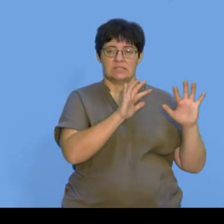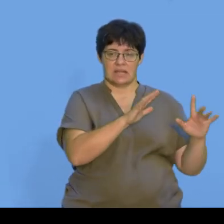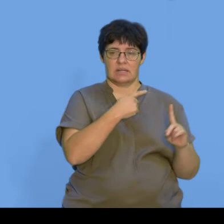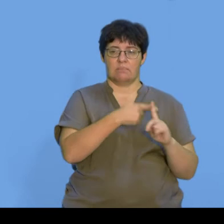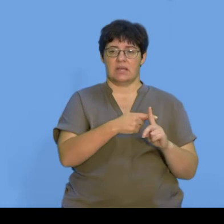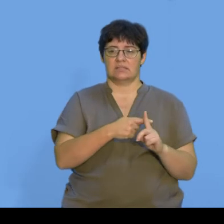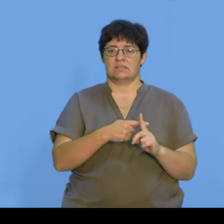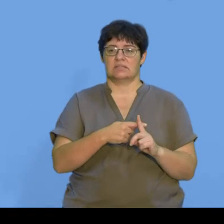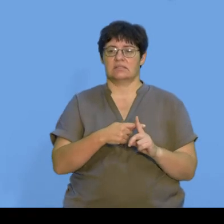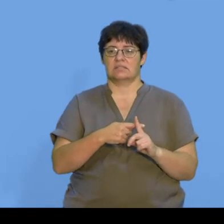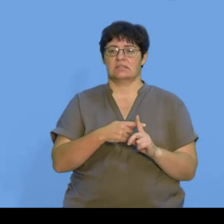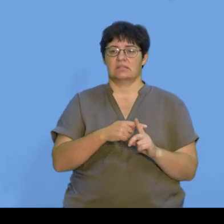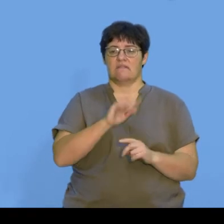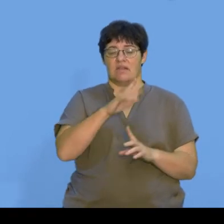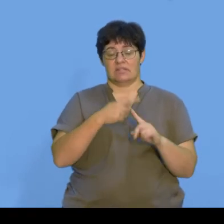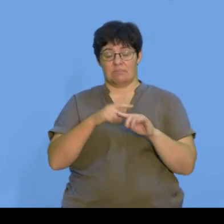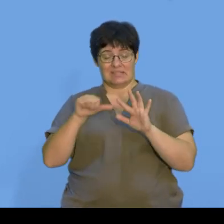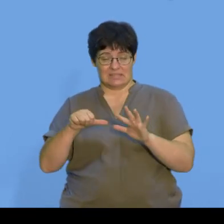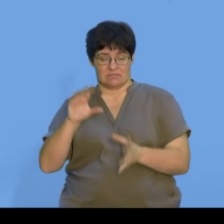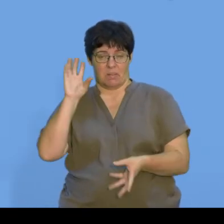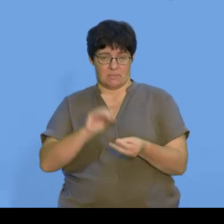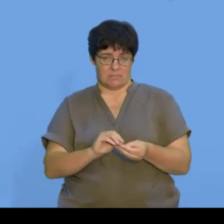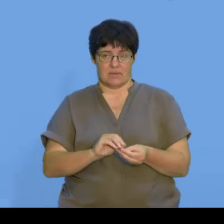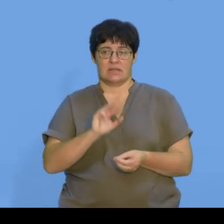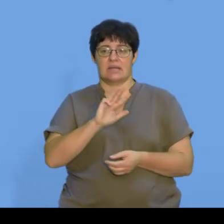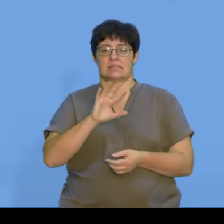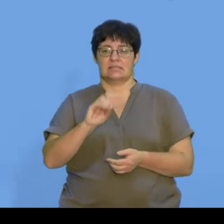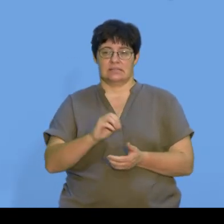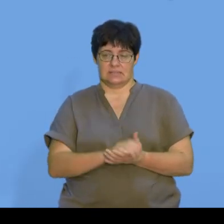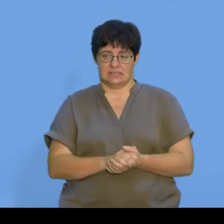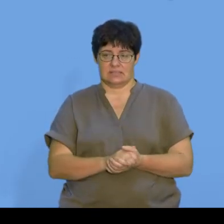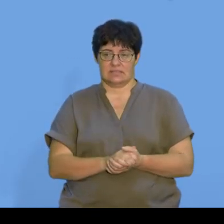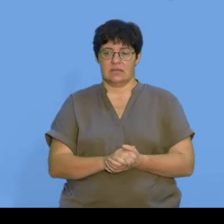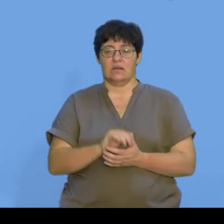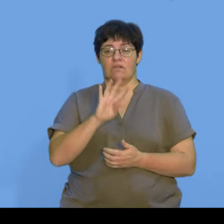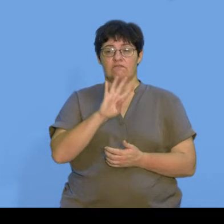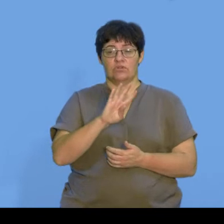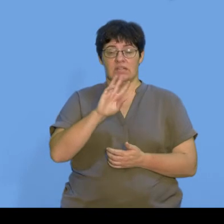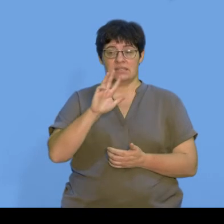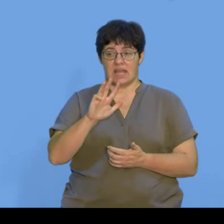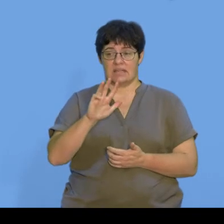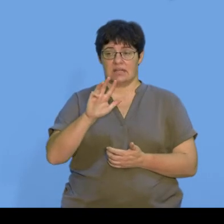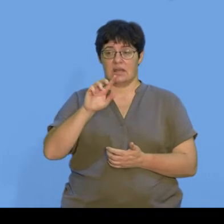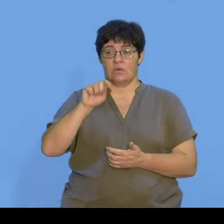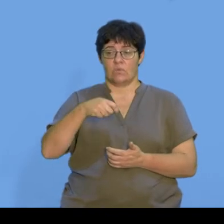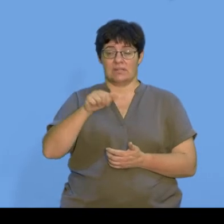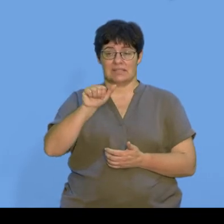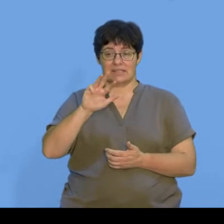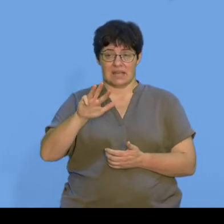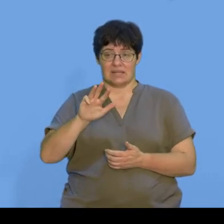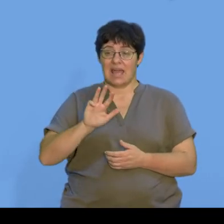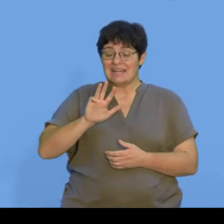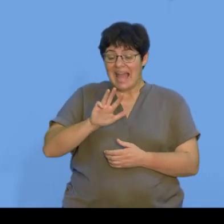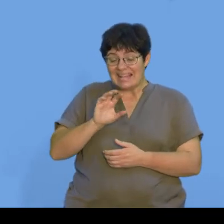gives us 90. So the molar mass of this 249.69, 90 grams per mole is